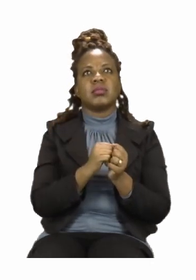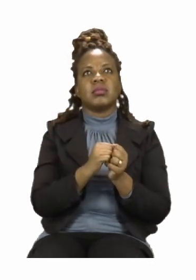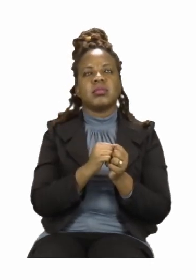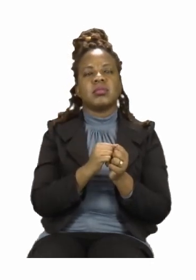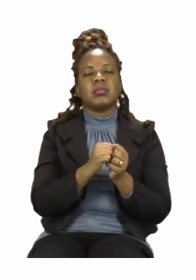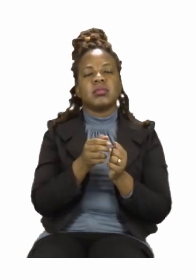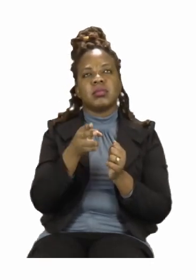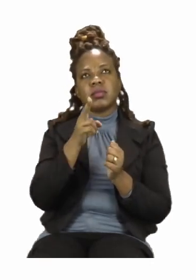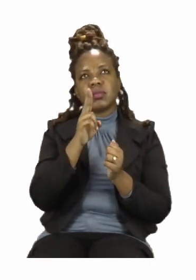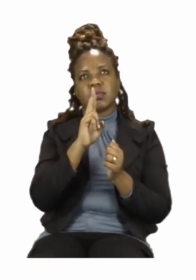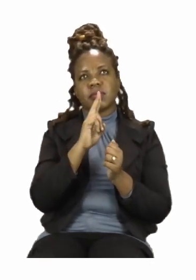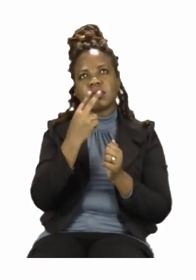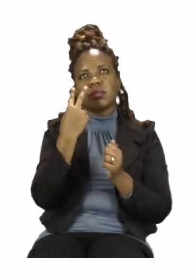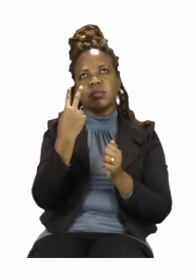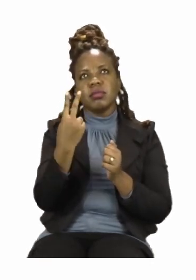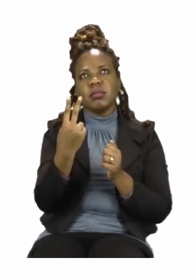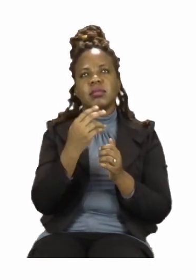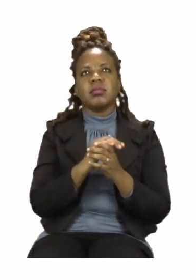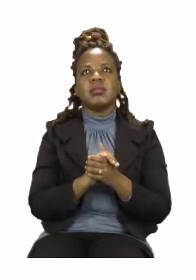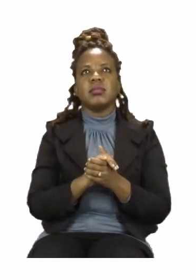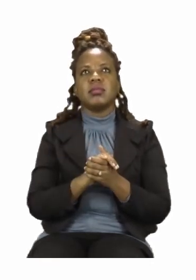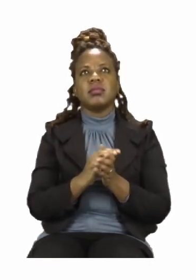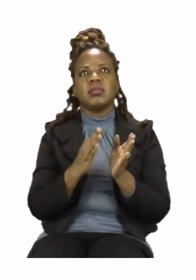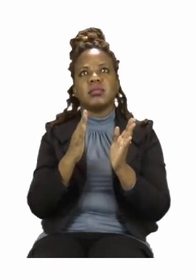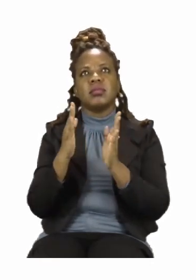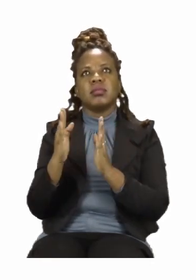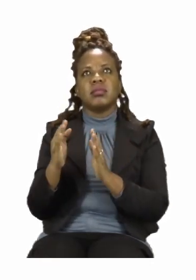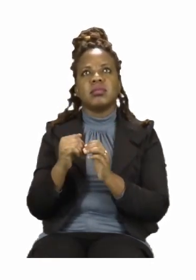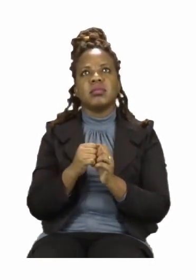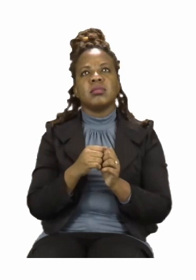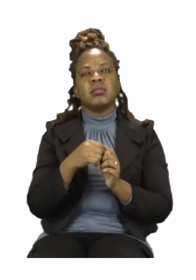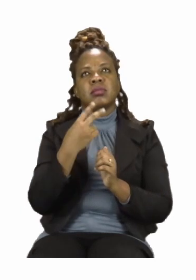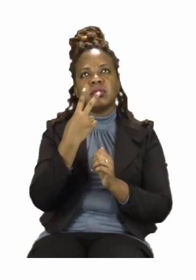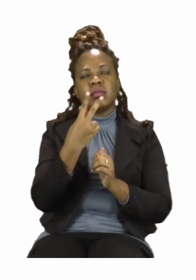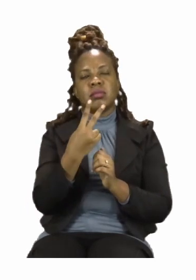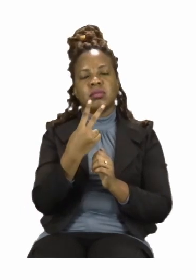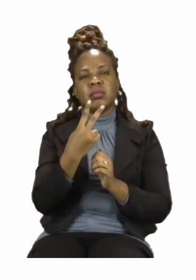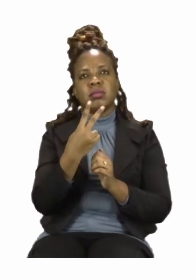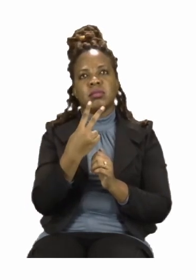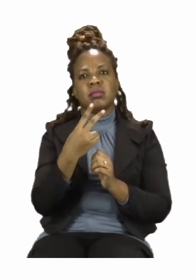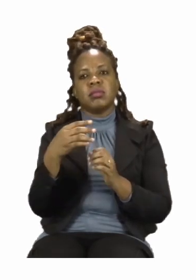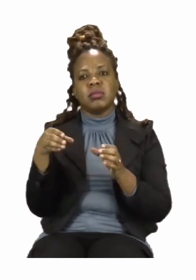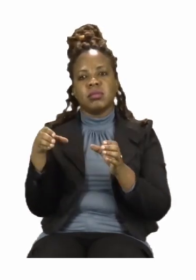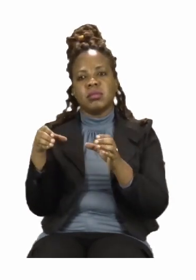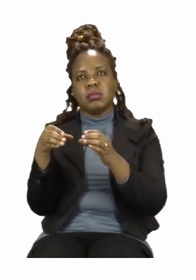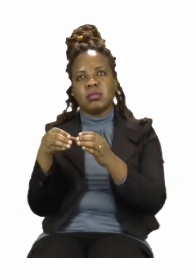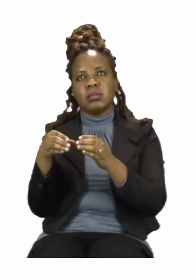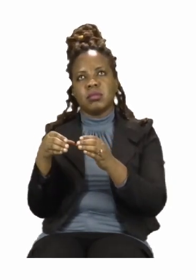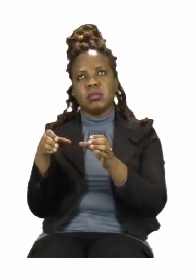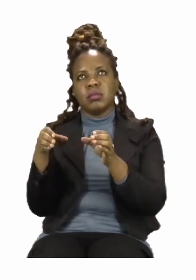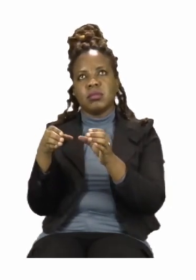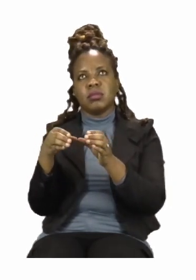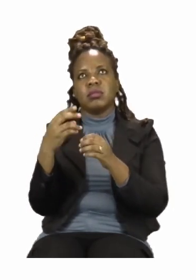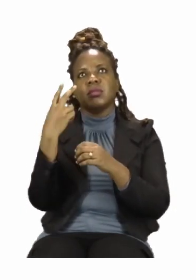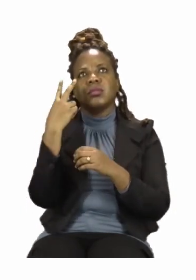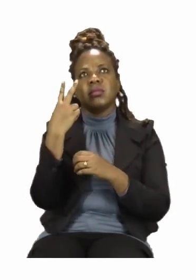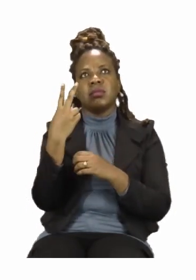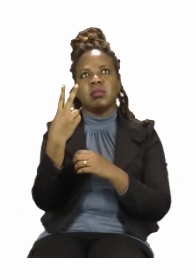2. The next one says 2 groups of